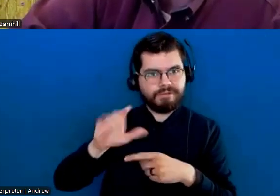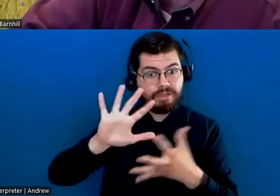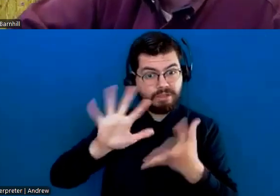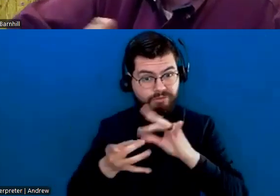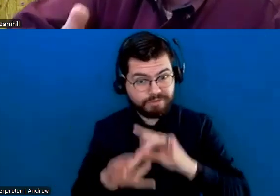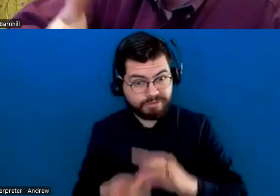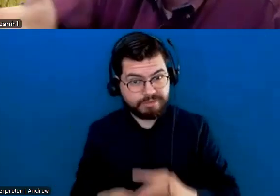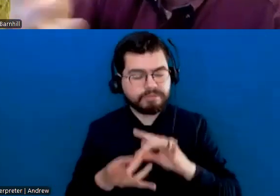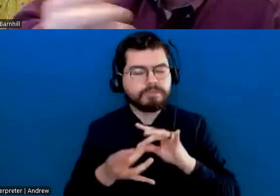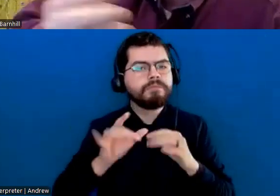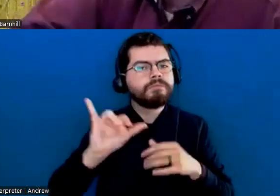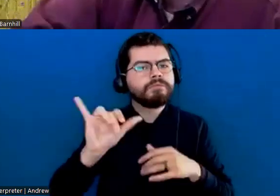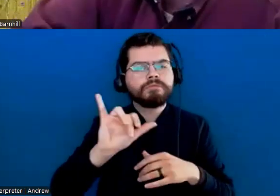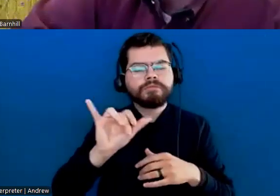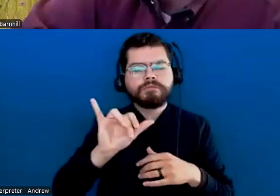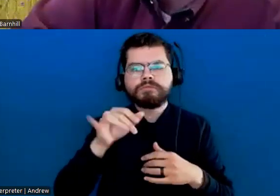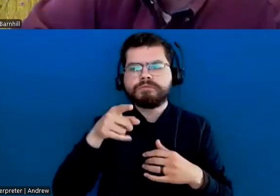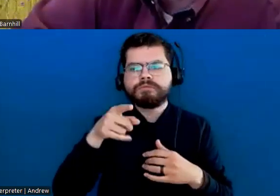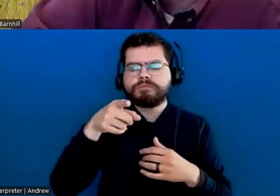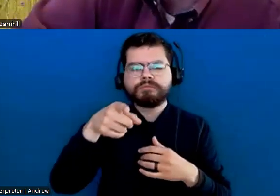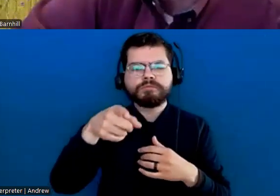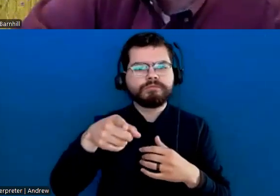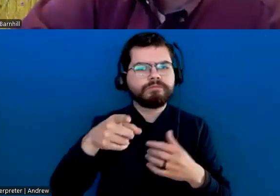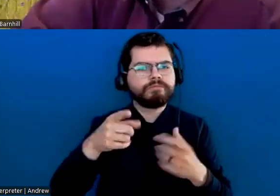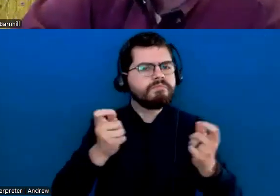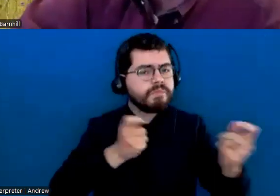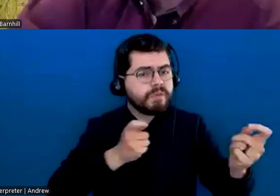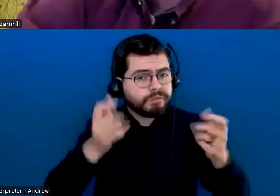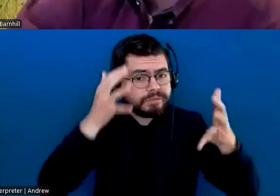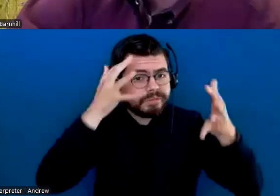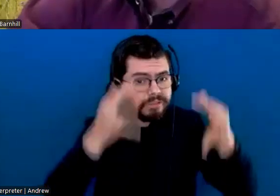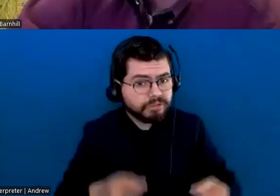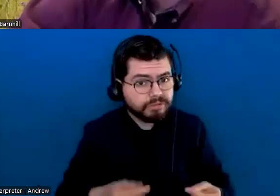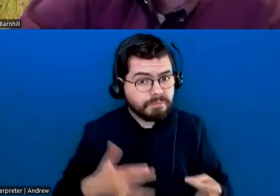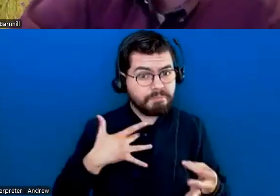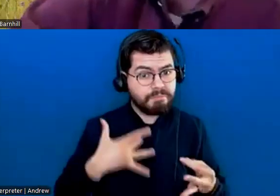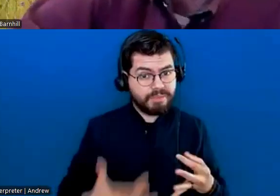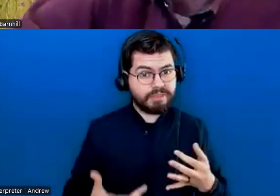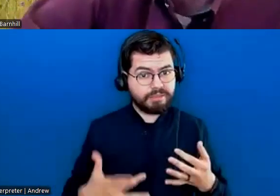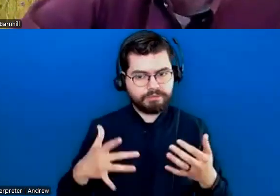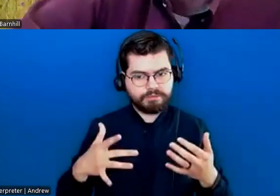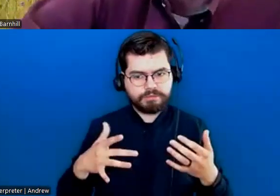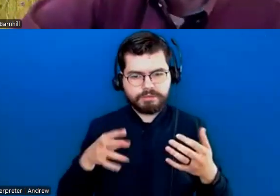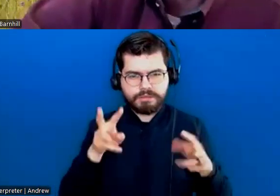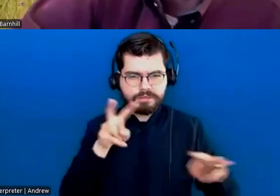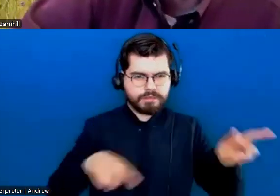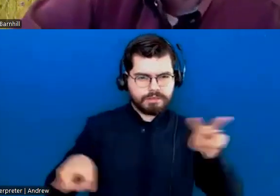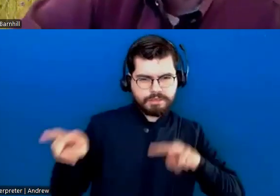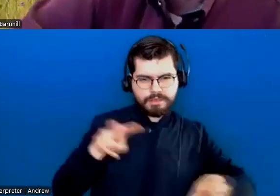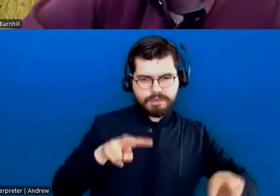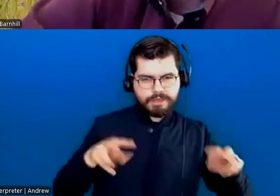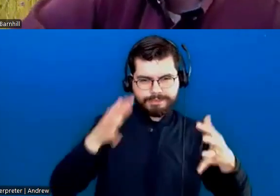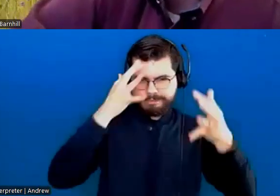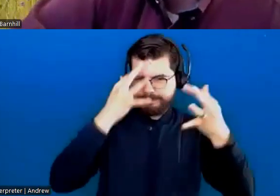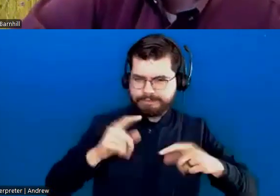ground? And maybe Duck and Jeff, if y'all would like to take a quick shot at that as a follow-up.